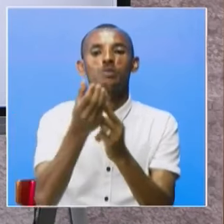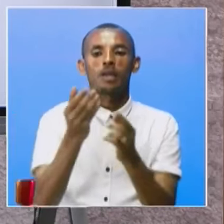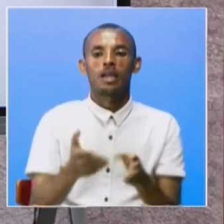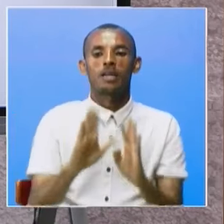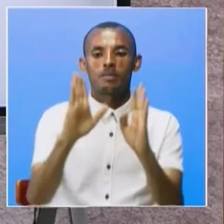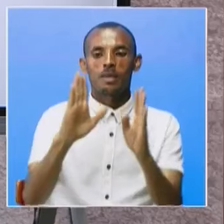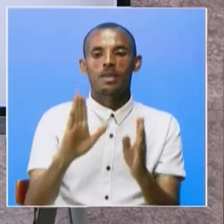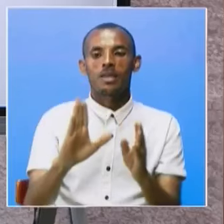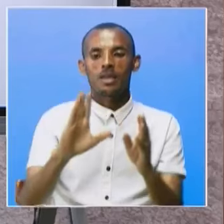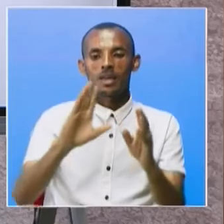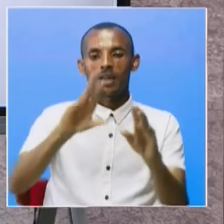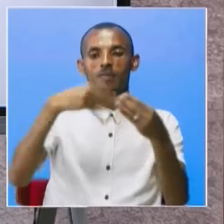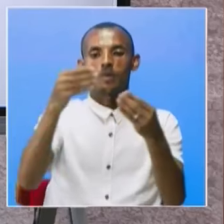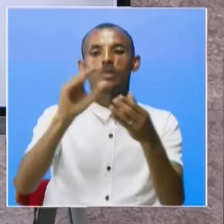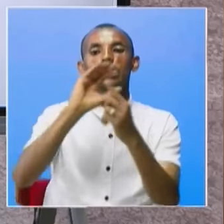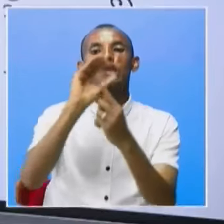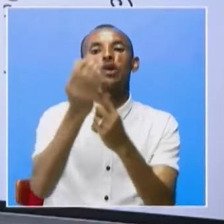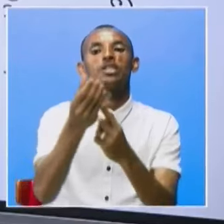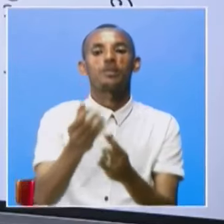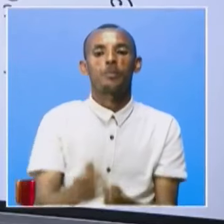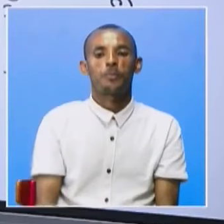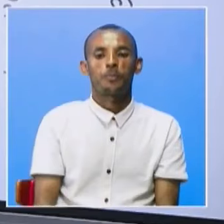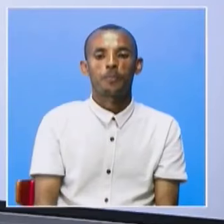you the situation. All right.